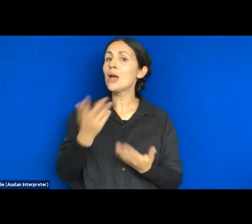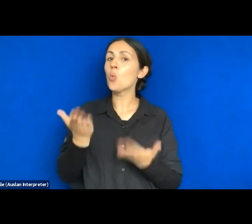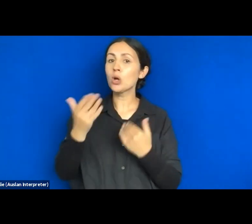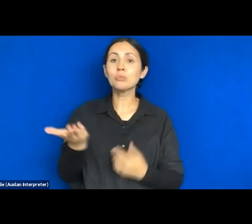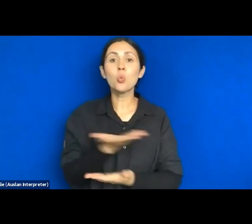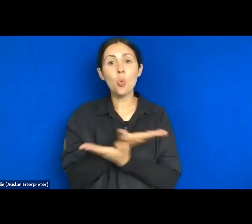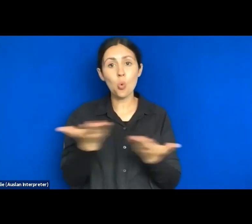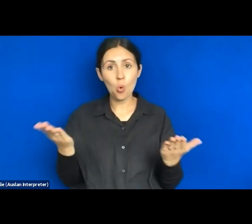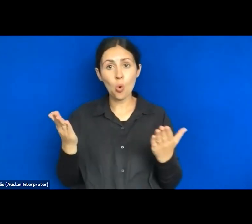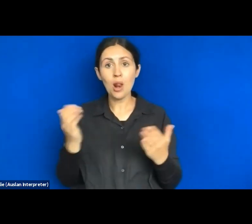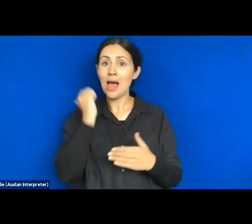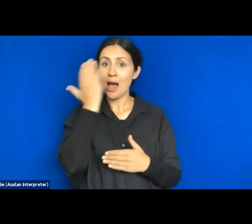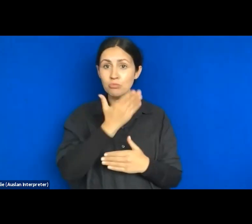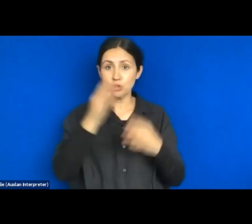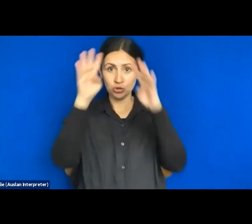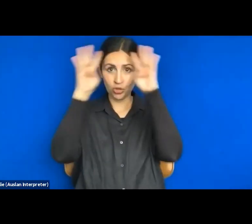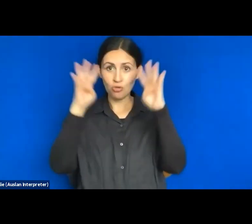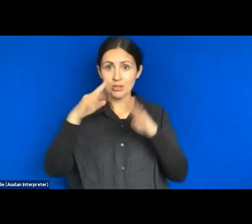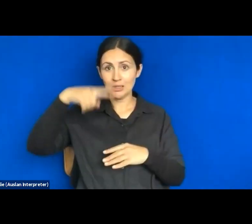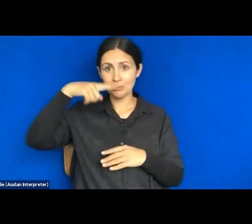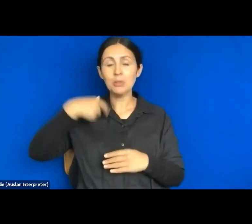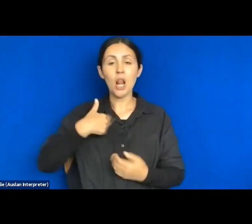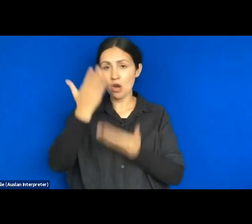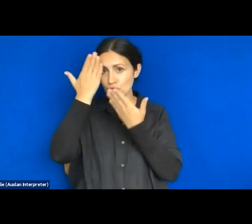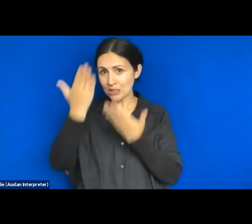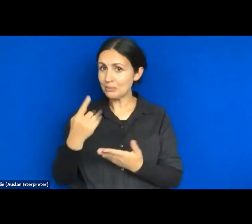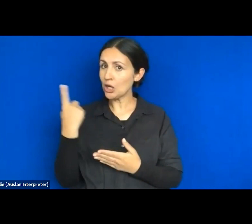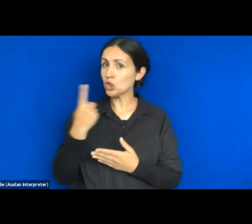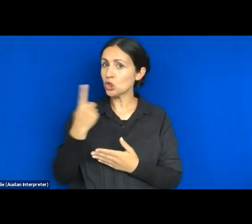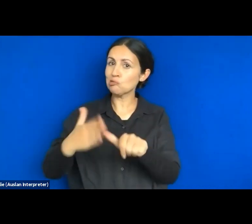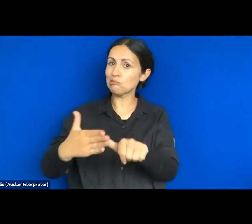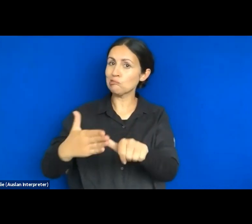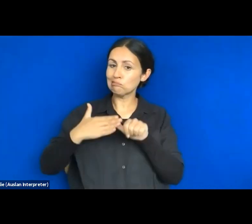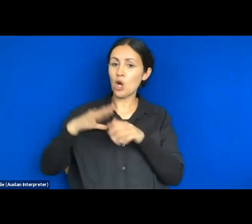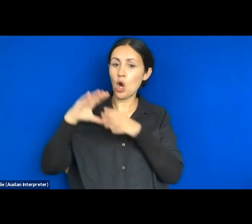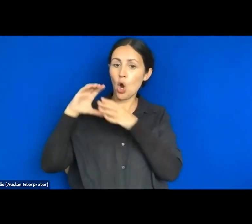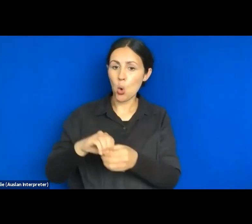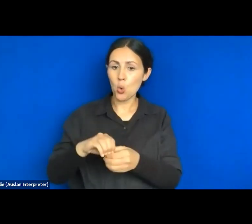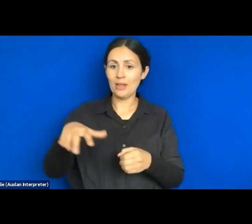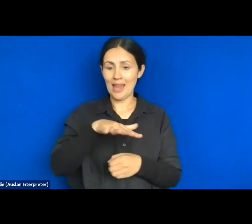my respects to the traditional owners of the land, both past and present.